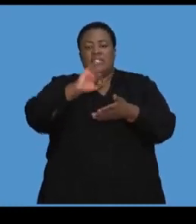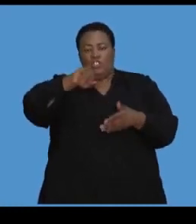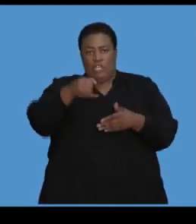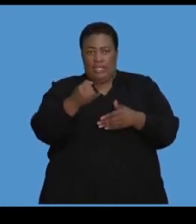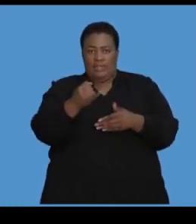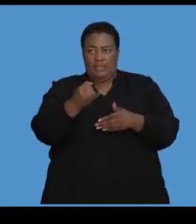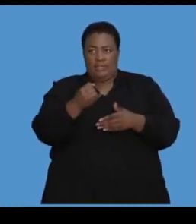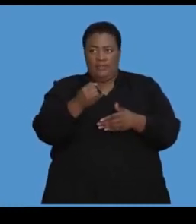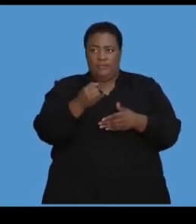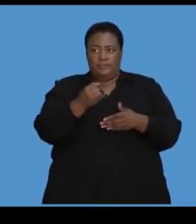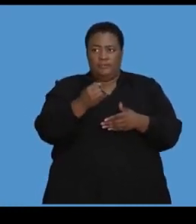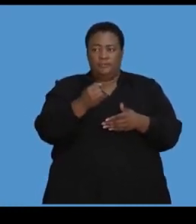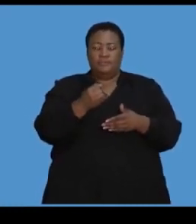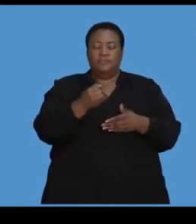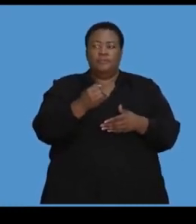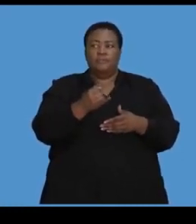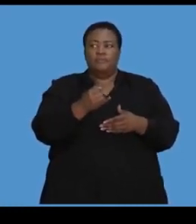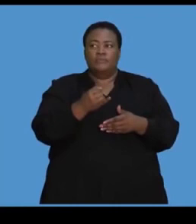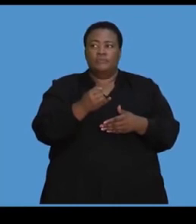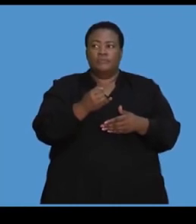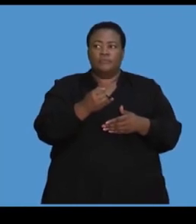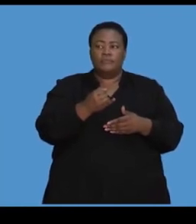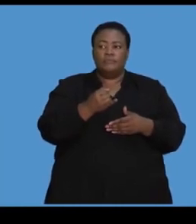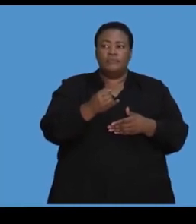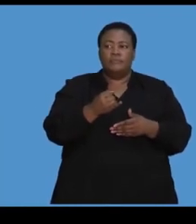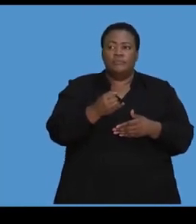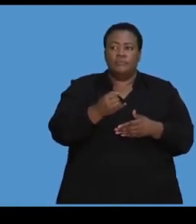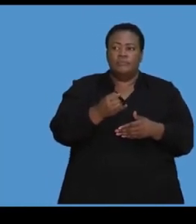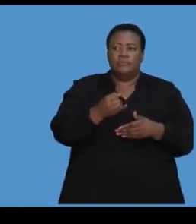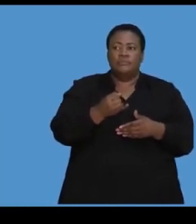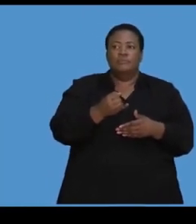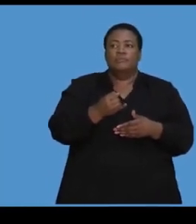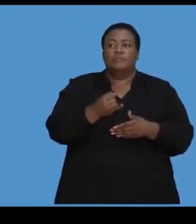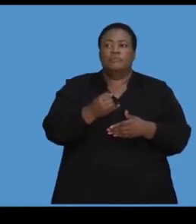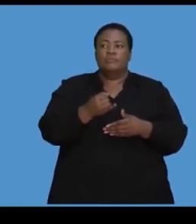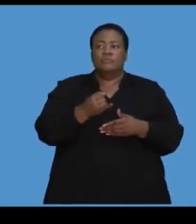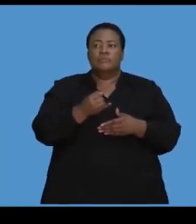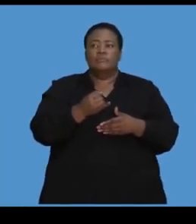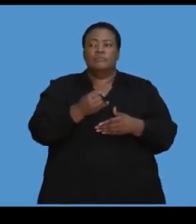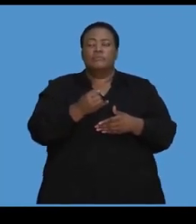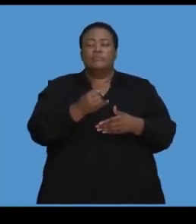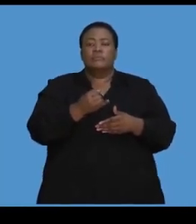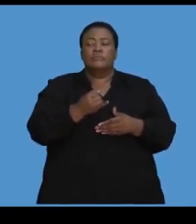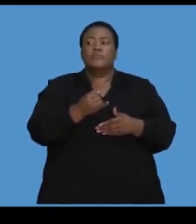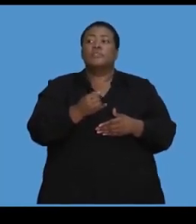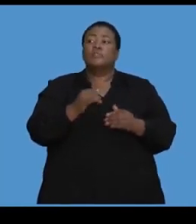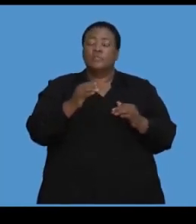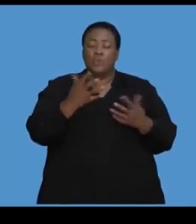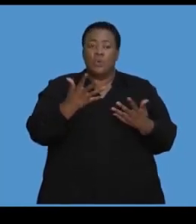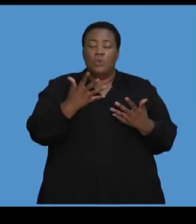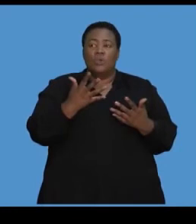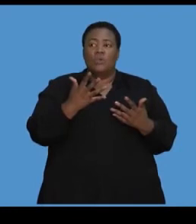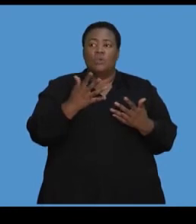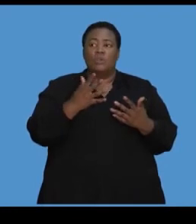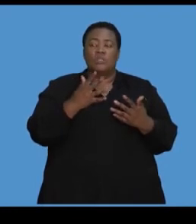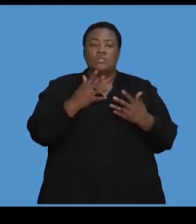a J, right? Let me write it properly. Right, over the change in J there. Right, so